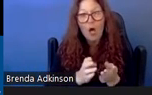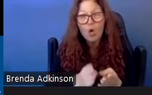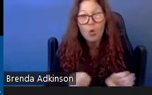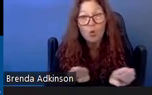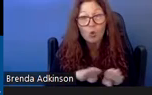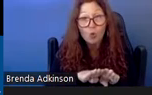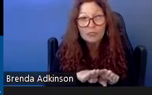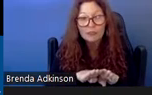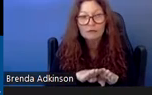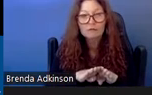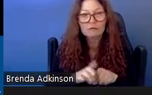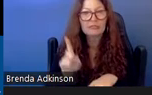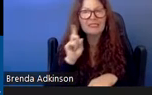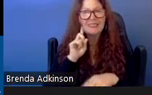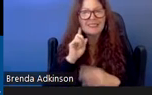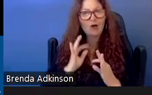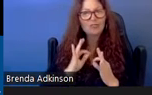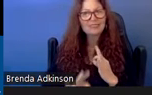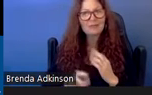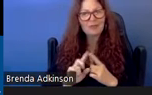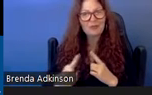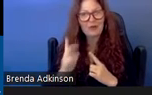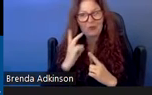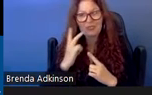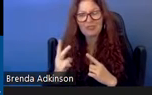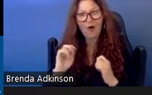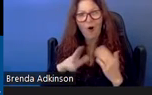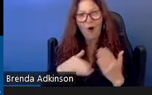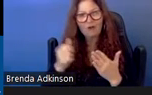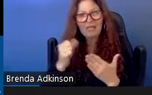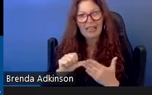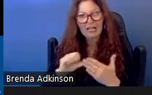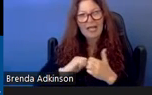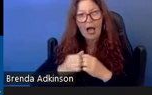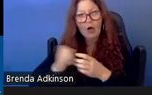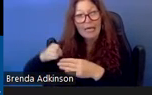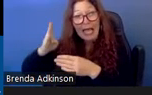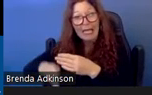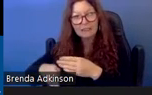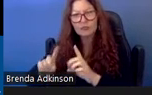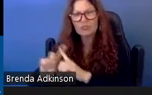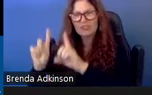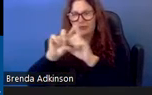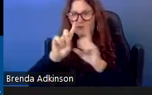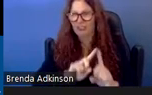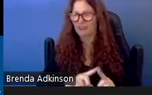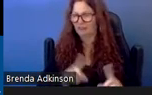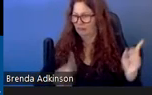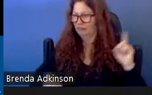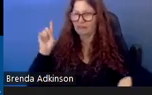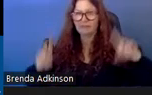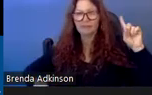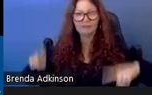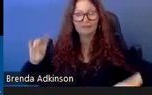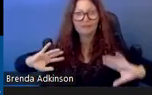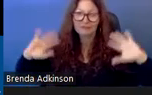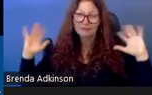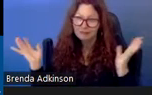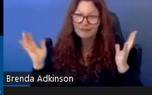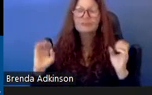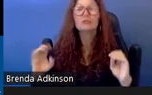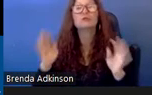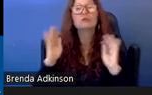ways of ending our letters. And now we have changed that where every letter has a very consistent ending and explanation to